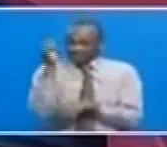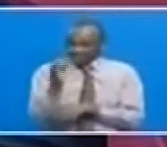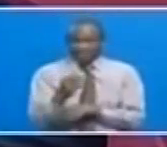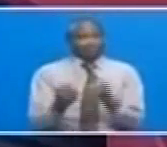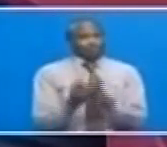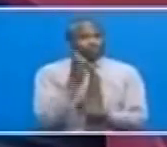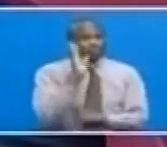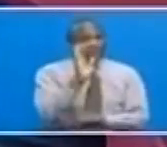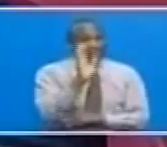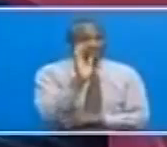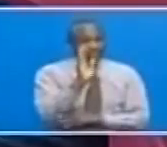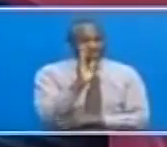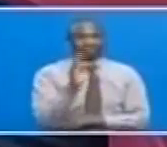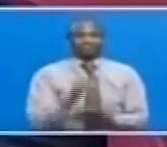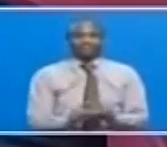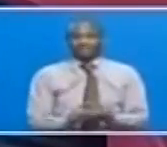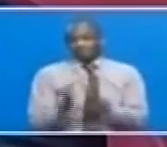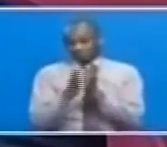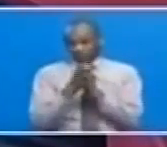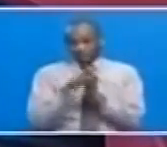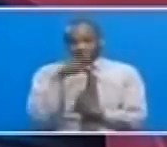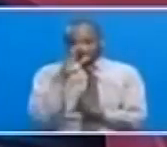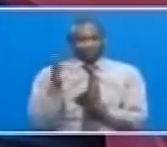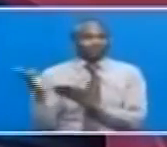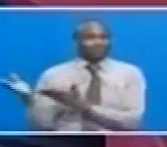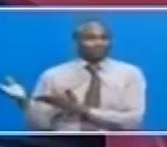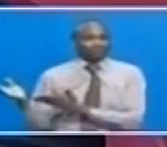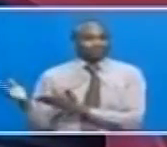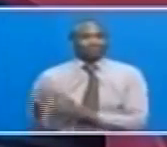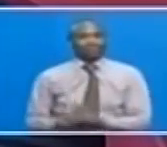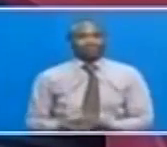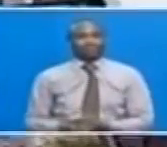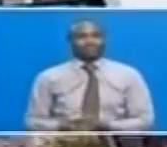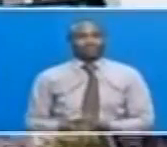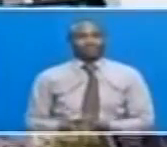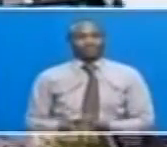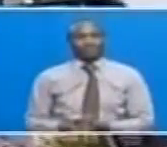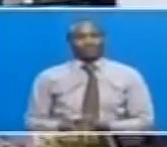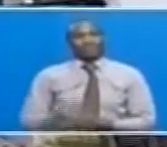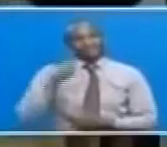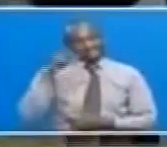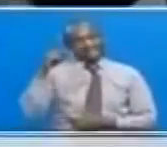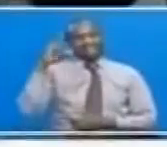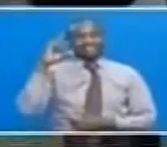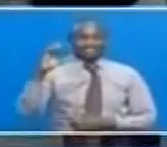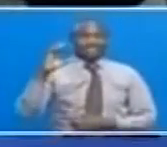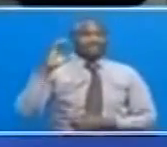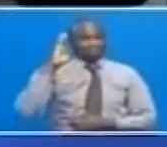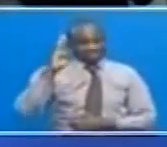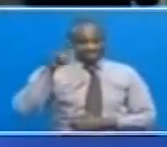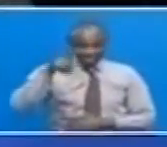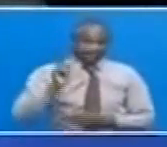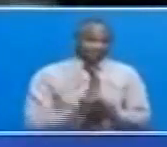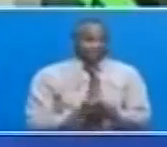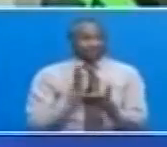growth in net interest income. Kitchen's Charles Gitonga now reports. Kenya Commercial Bank is firmly in the